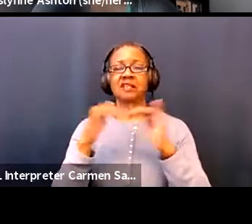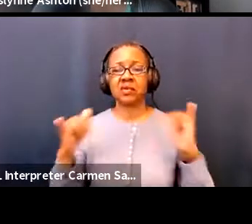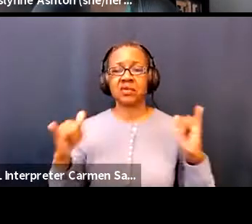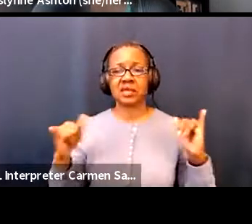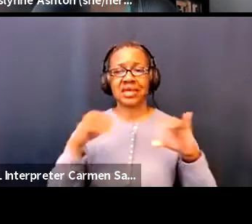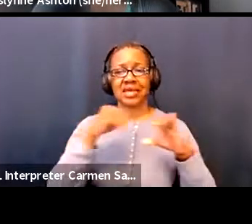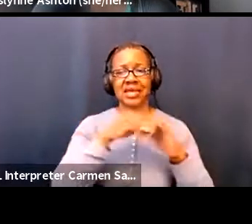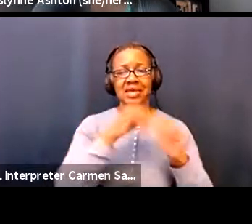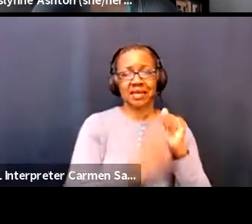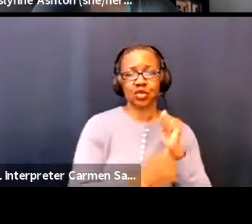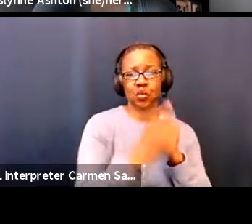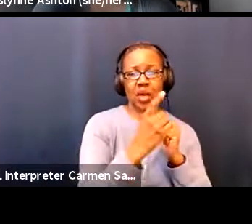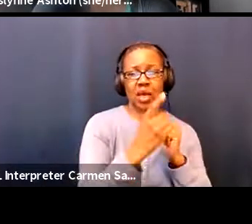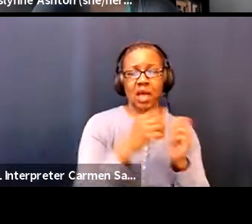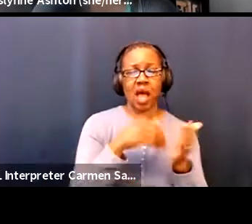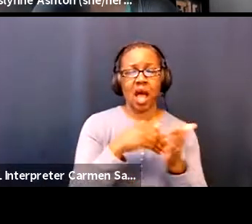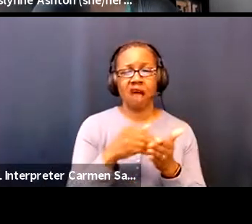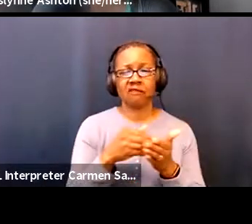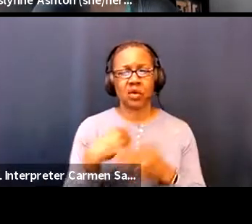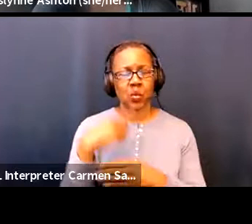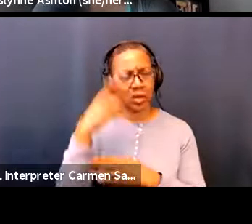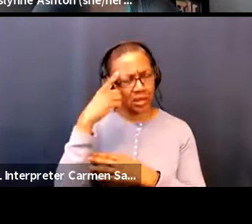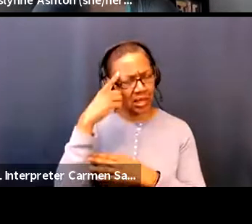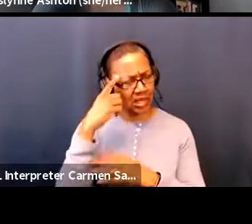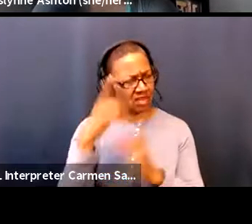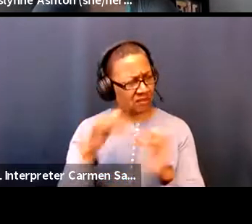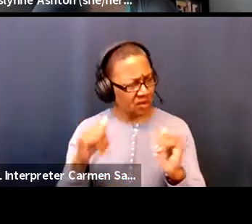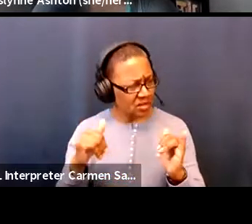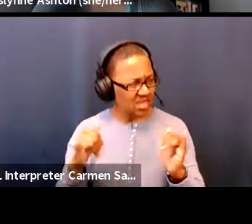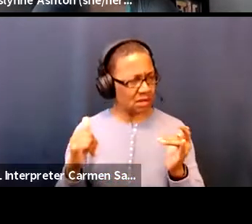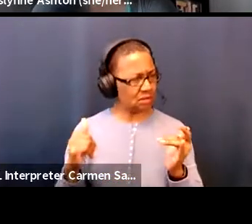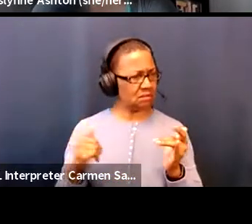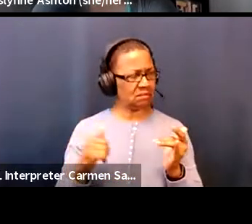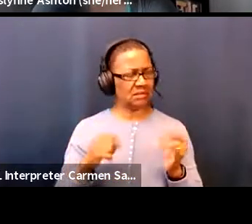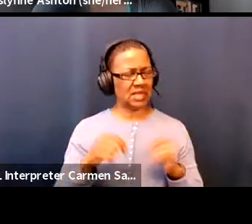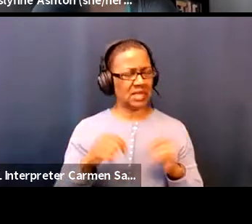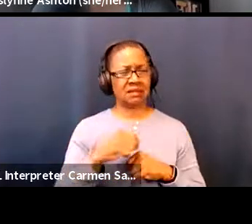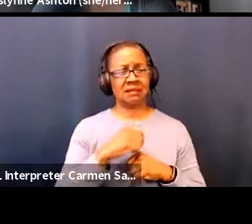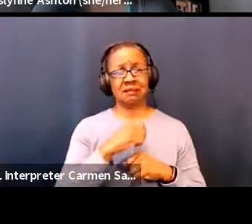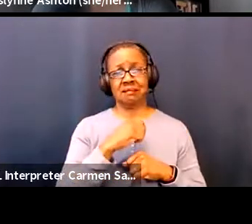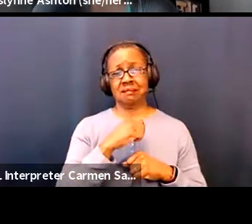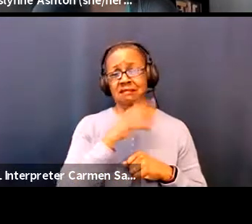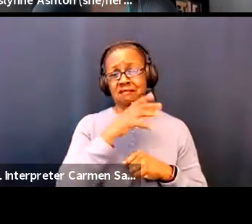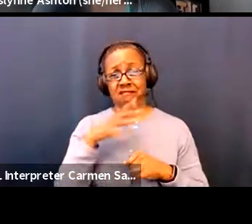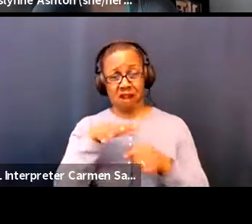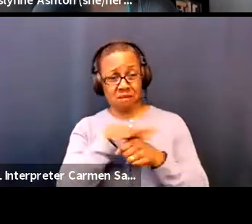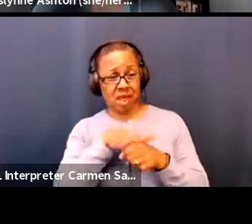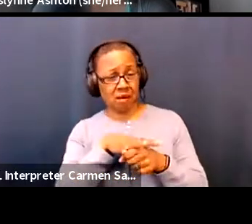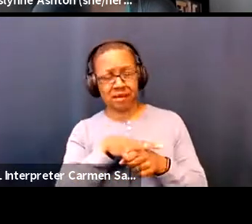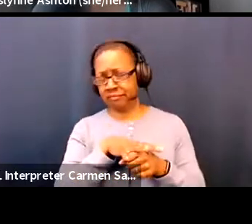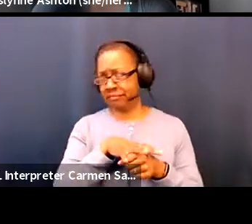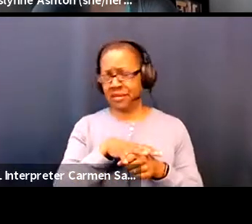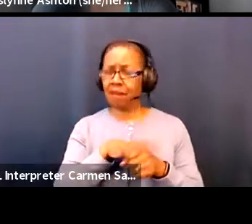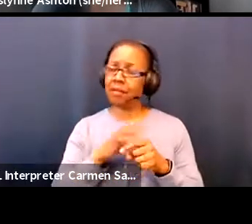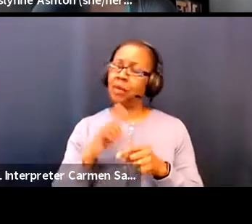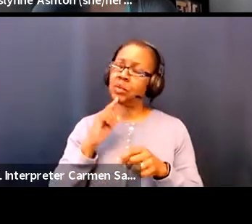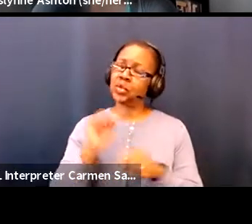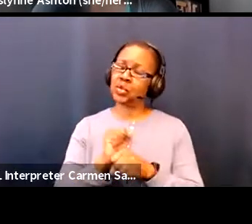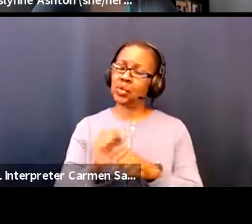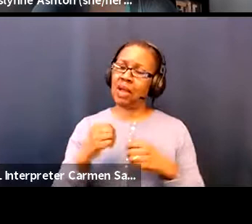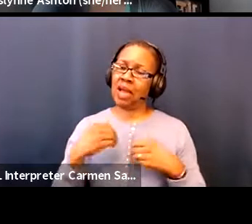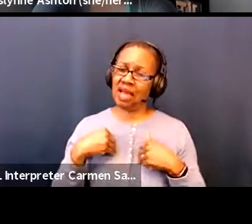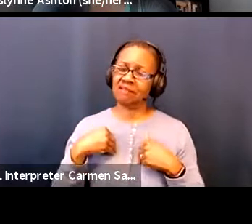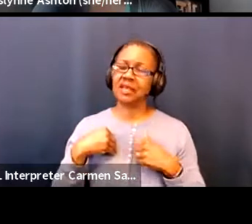them. And we often don't think of the diversity of especially the rural areas, but we have quite a bit of diversity, and we're trying to understand